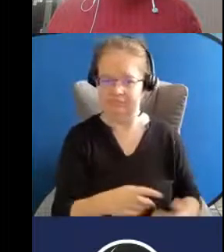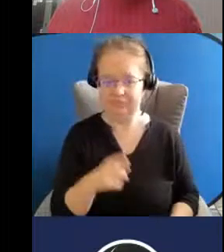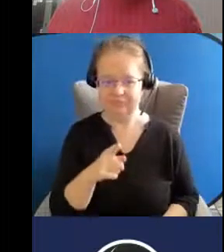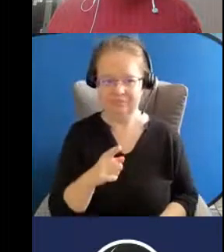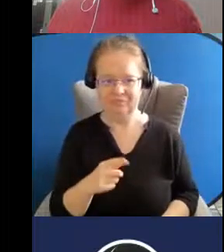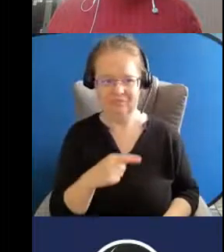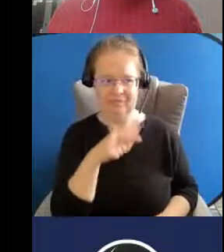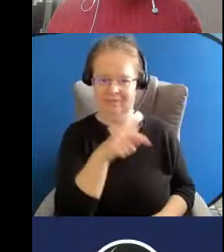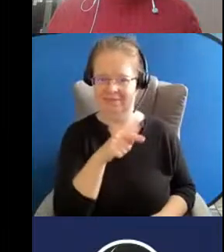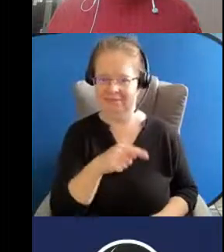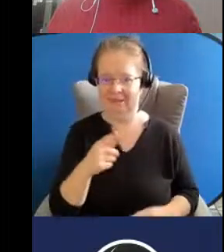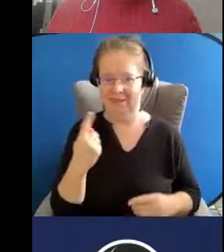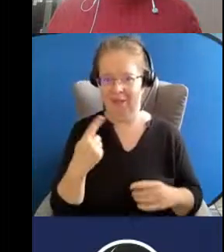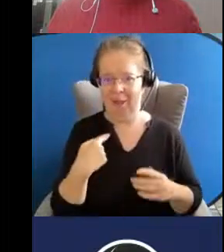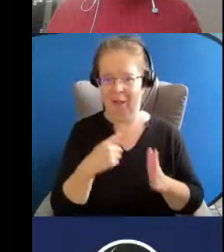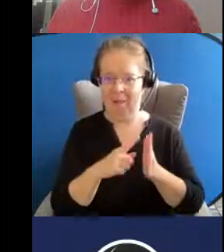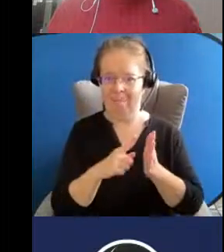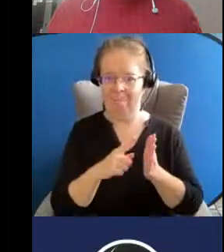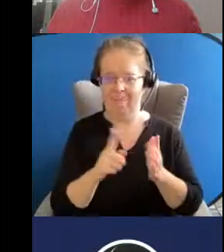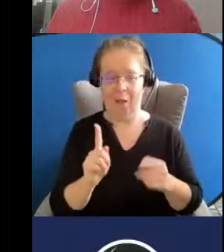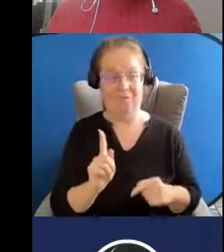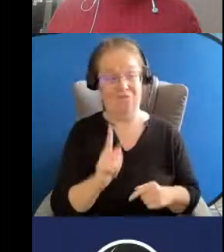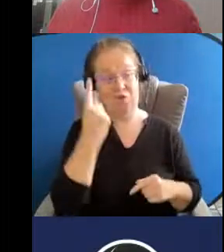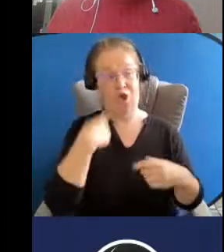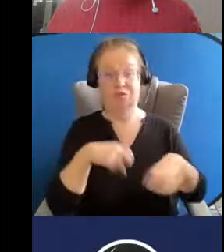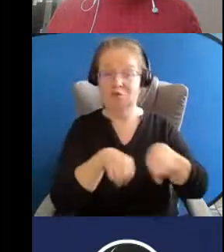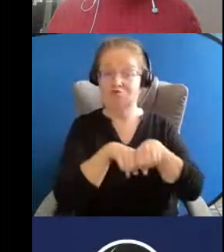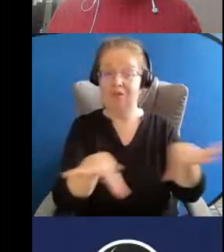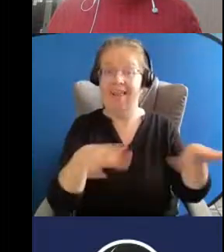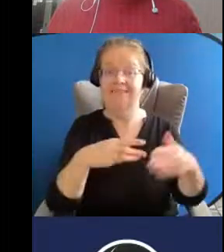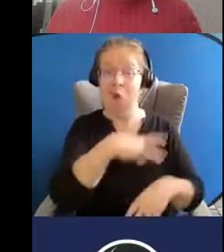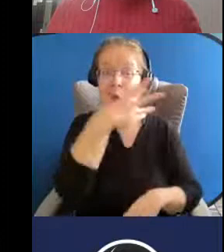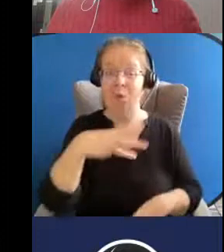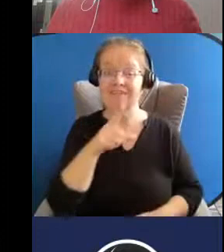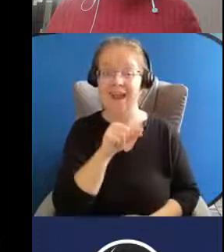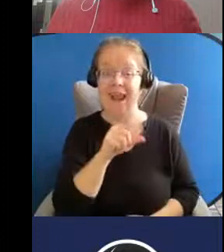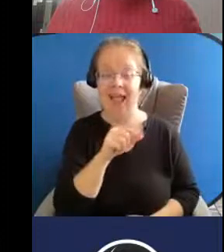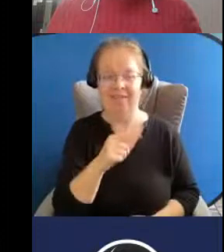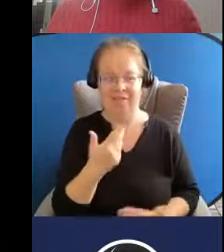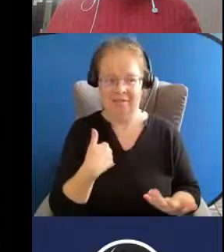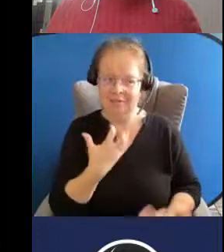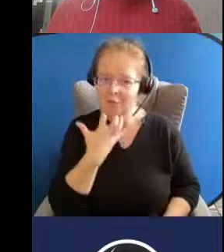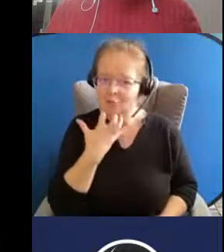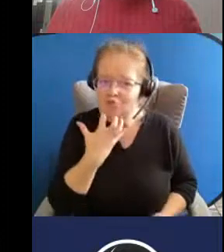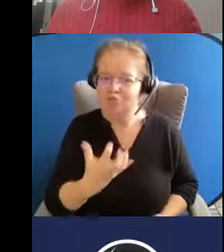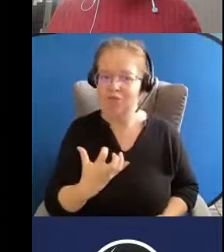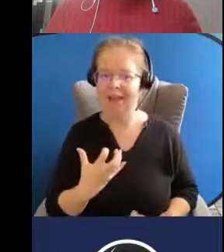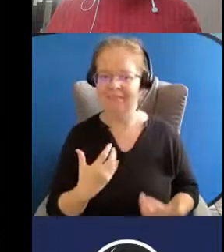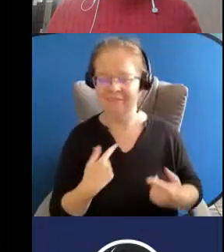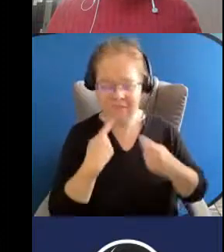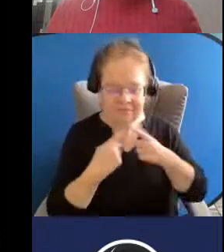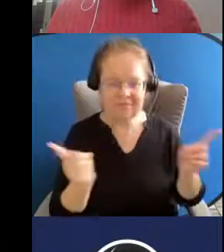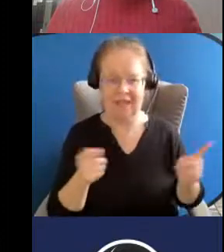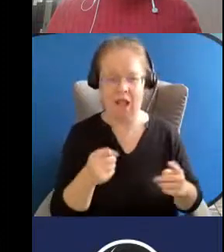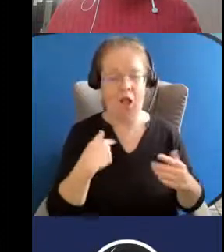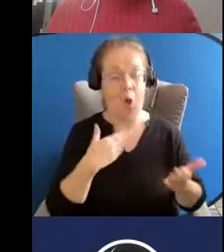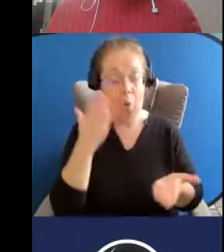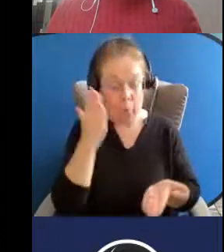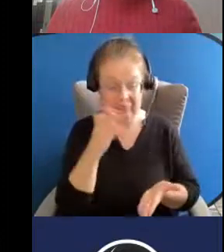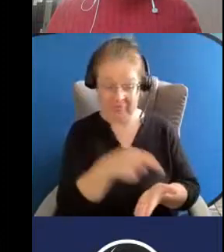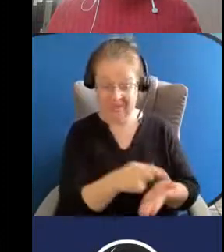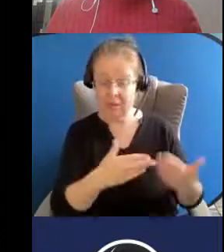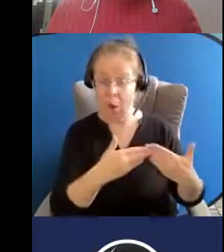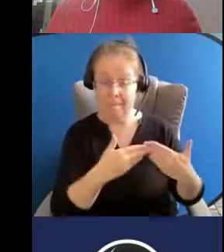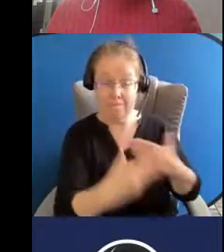bold statement that came out when we first released Windows 11. Some of you may have picked up on it in some of the marketing, but this is the most inclusively